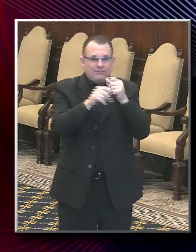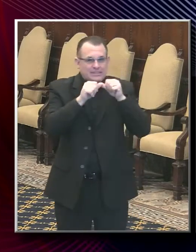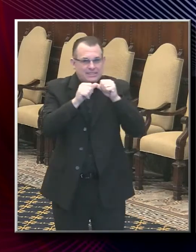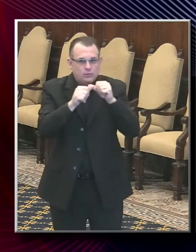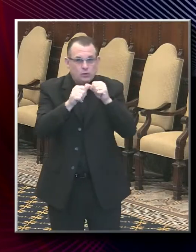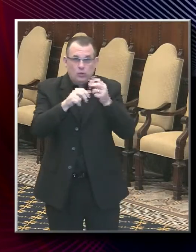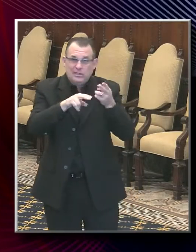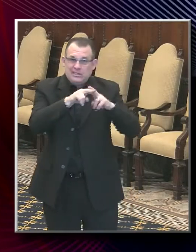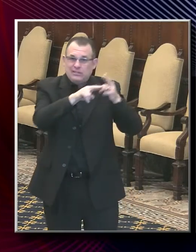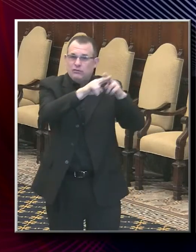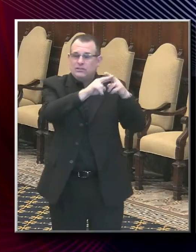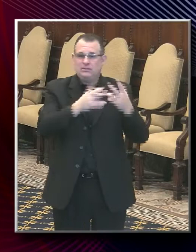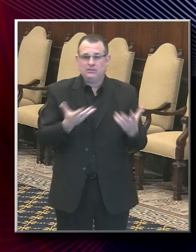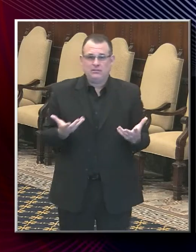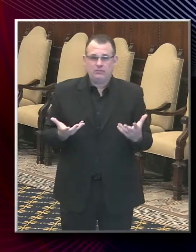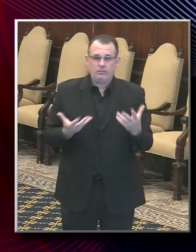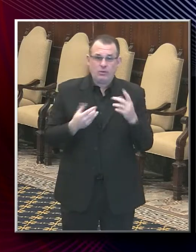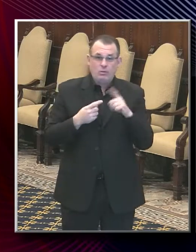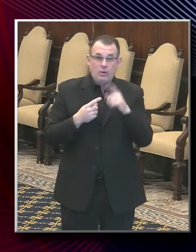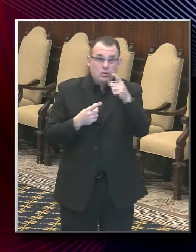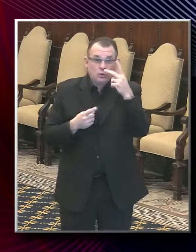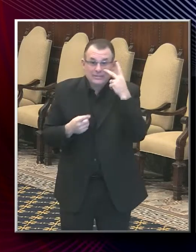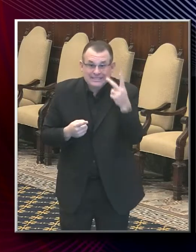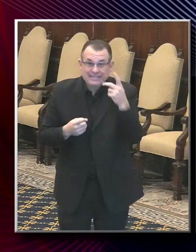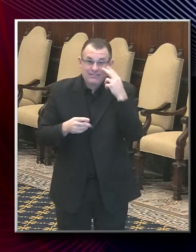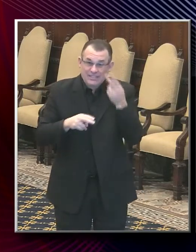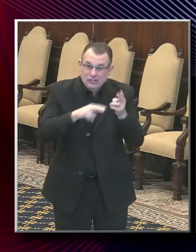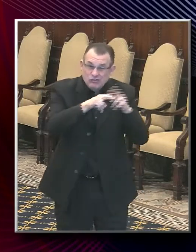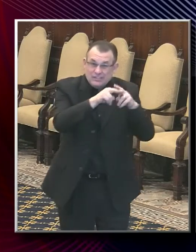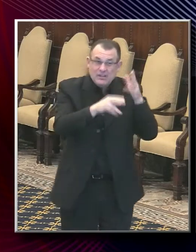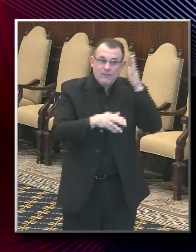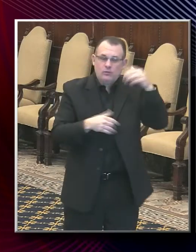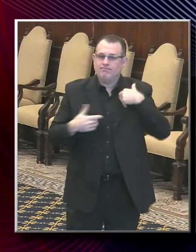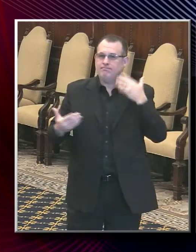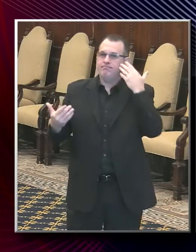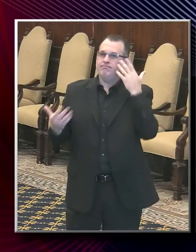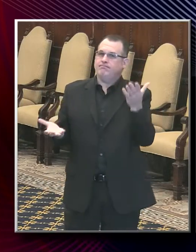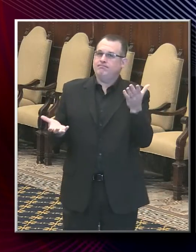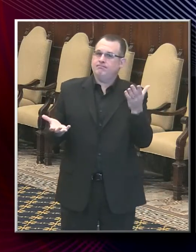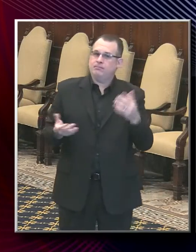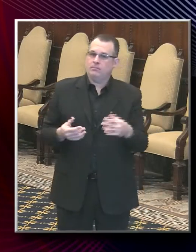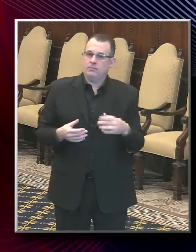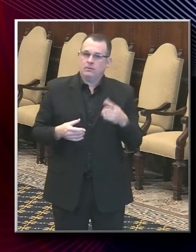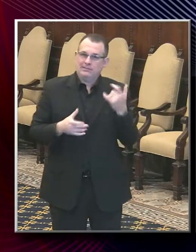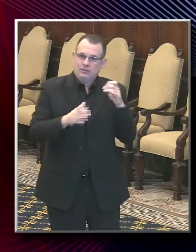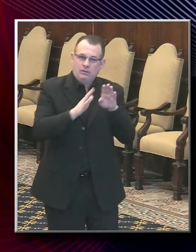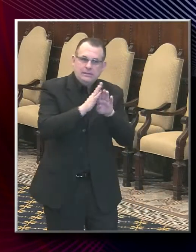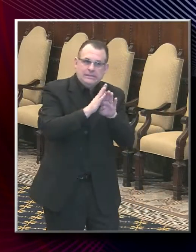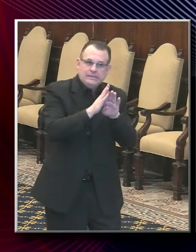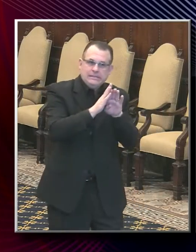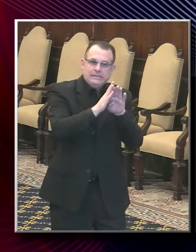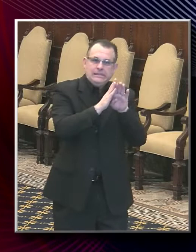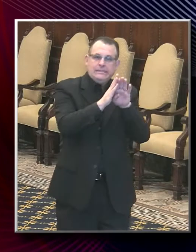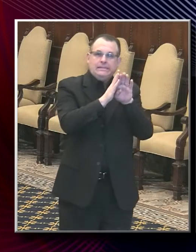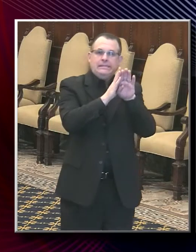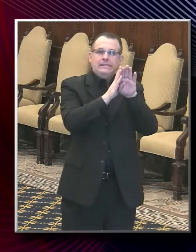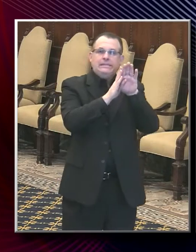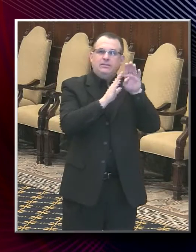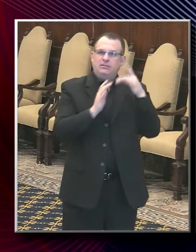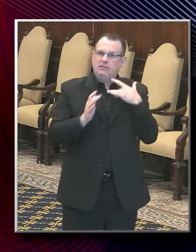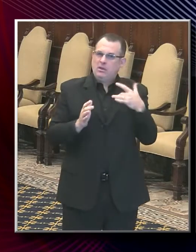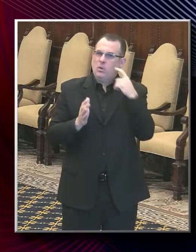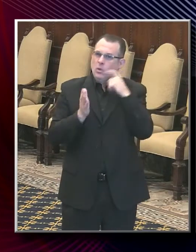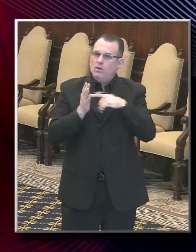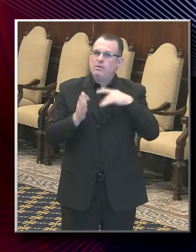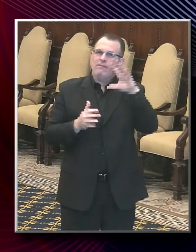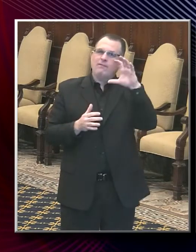or if or when we will see decreases in the future. I would just say right now it looks like we're about a plateau, about 500 new cases per day. If you want a better sense of